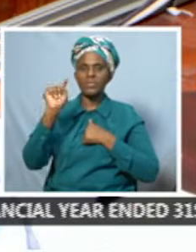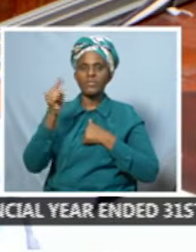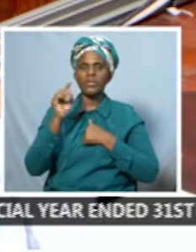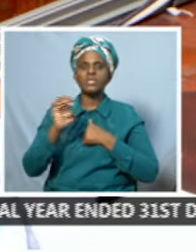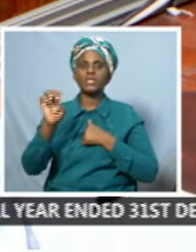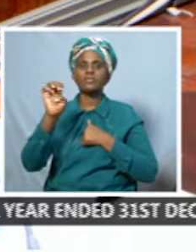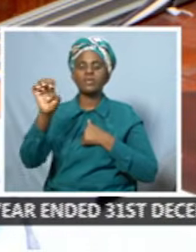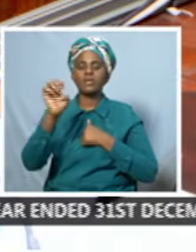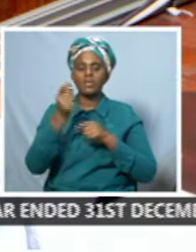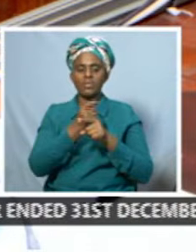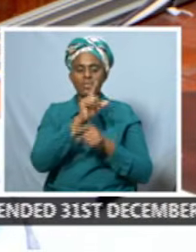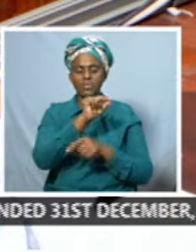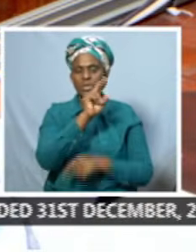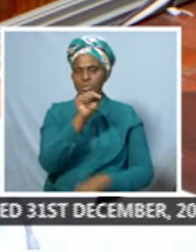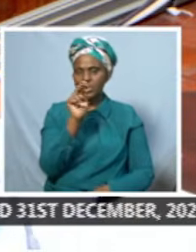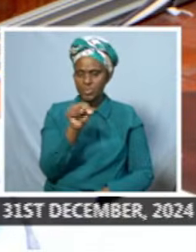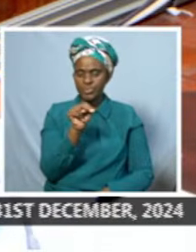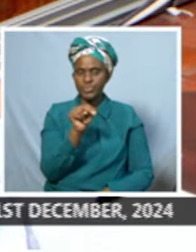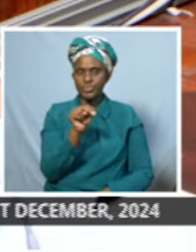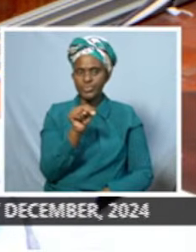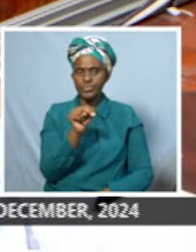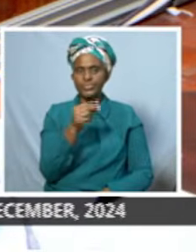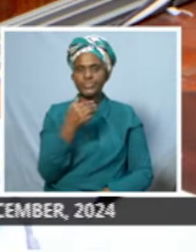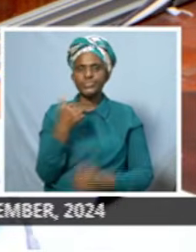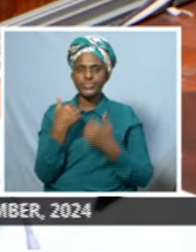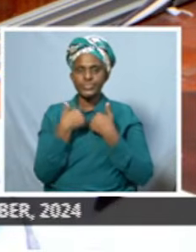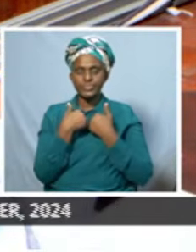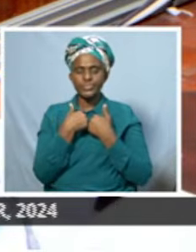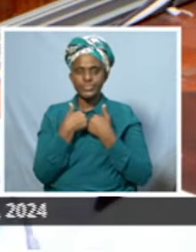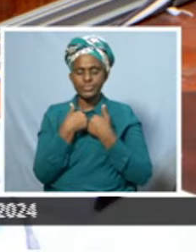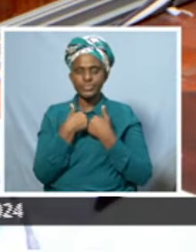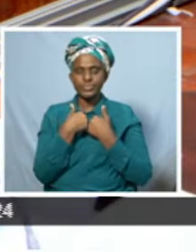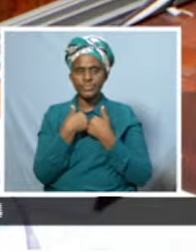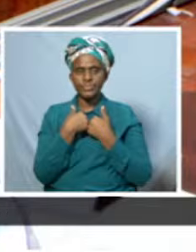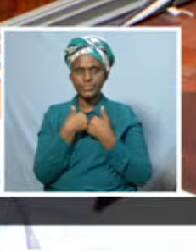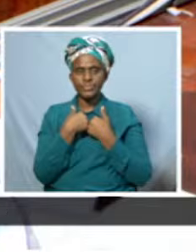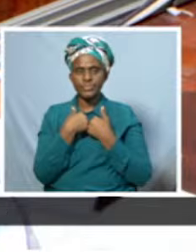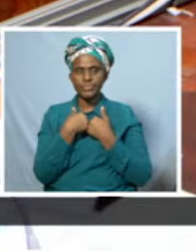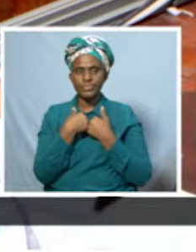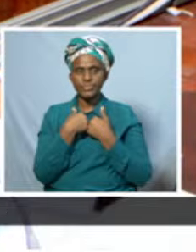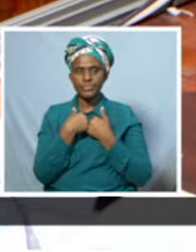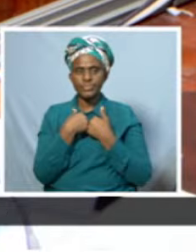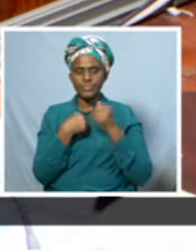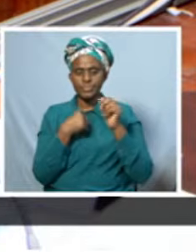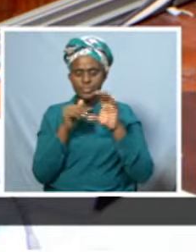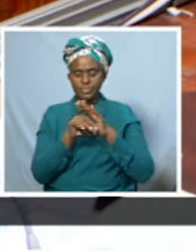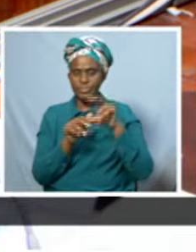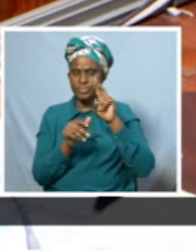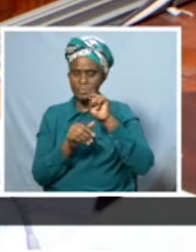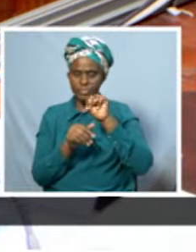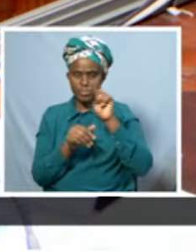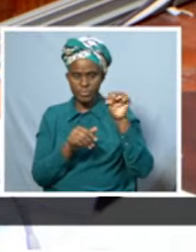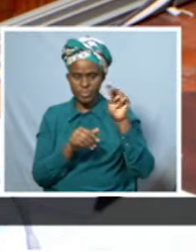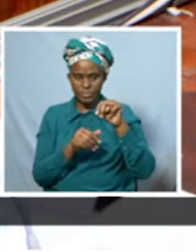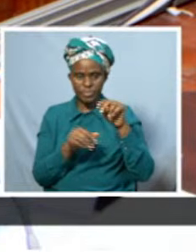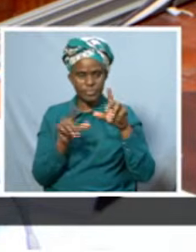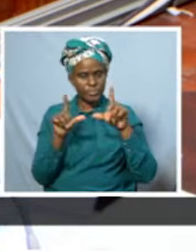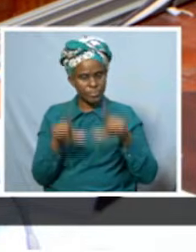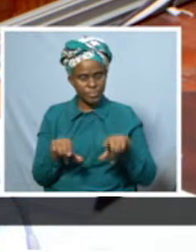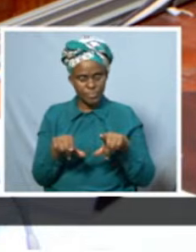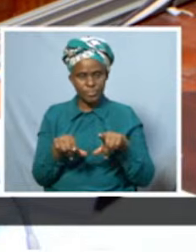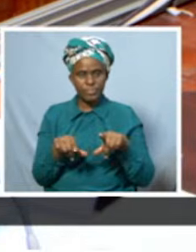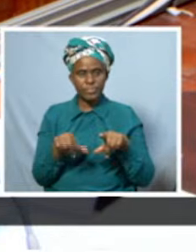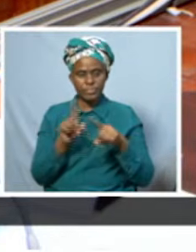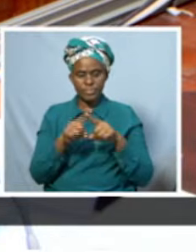ever since 2022 to have. In 2022, yes, the uptake was a bit low,